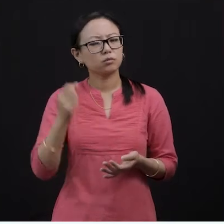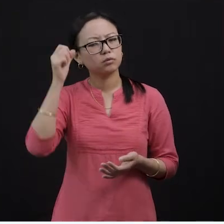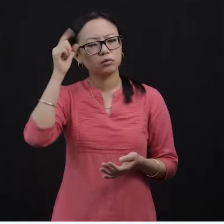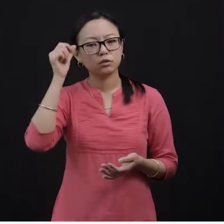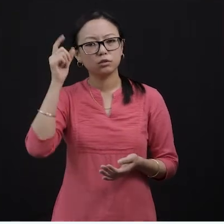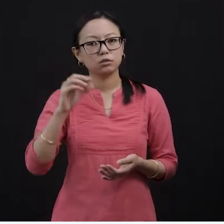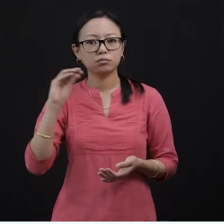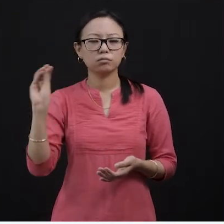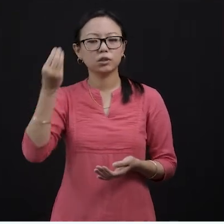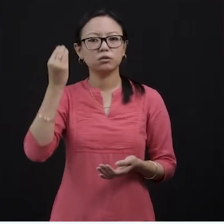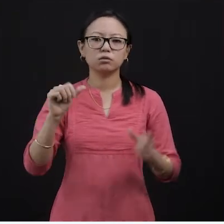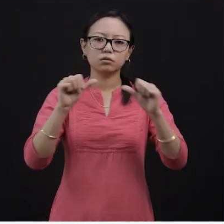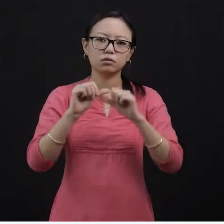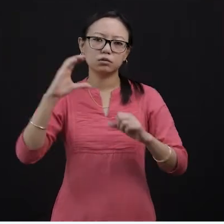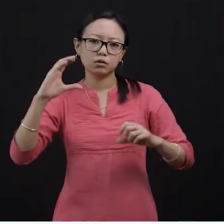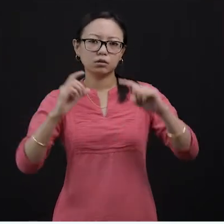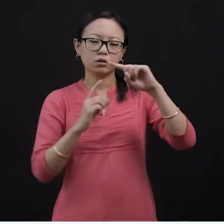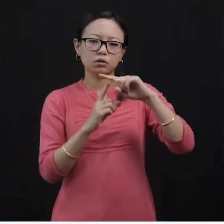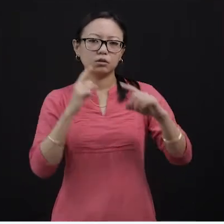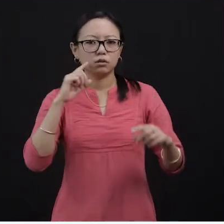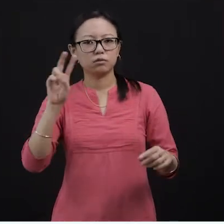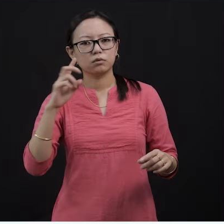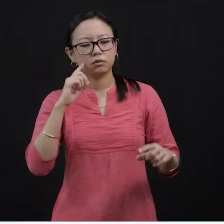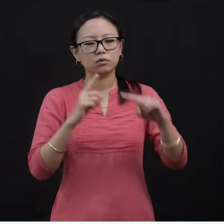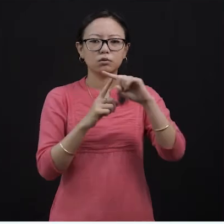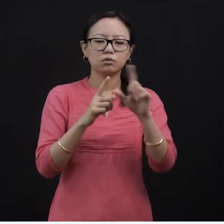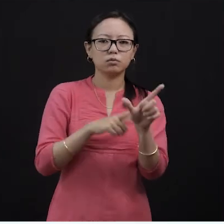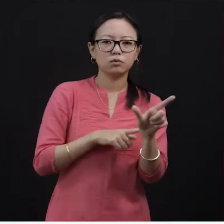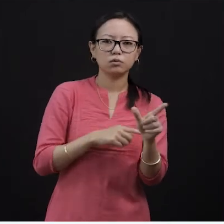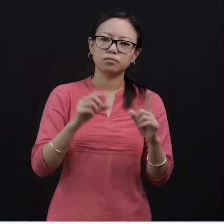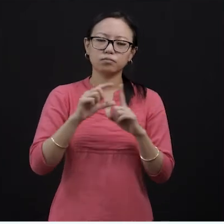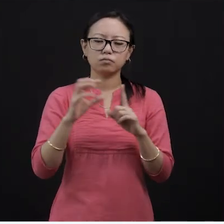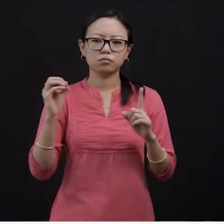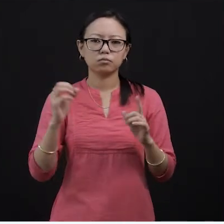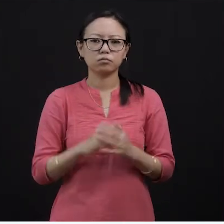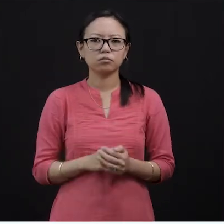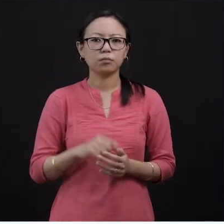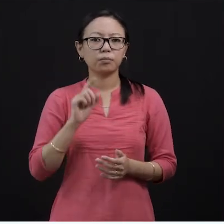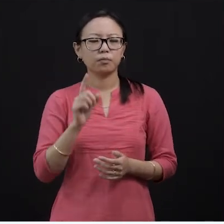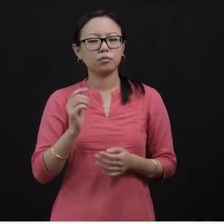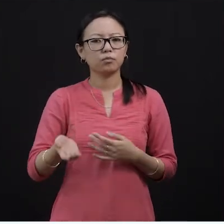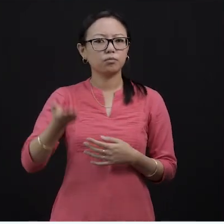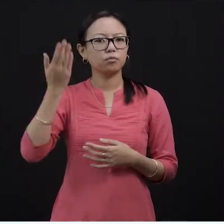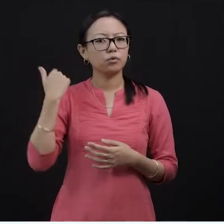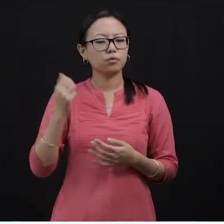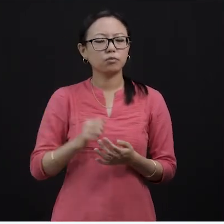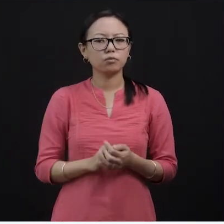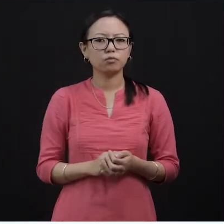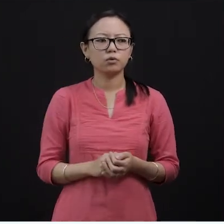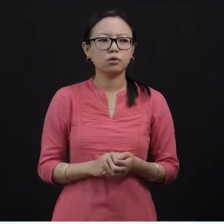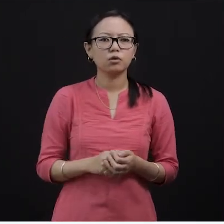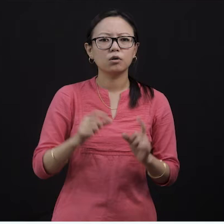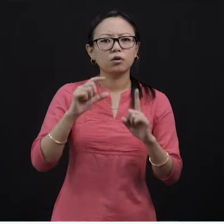activity. And before we do this activity, let me explain what exactly